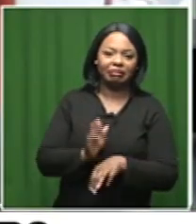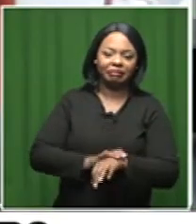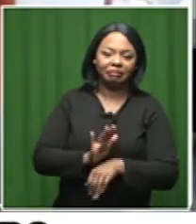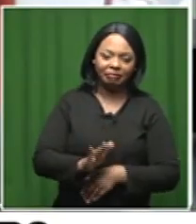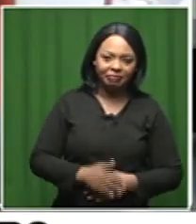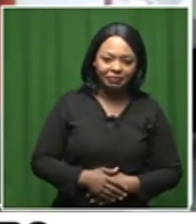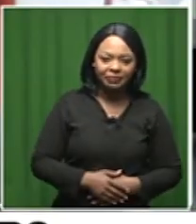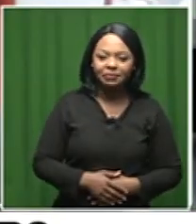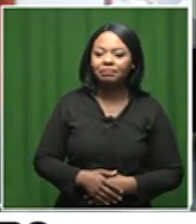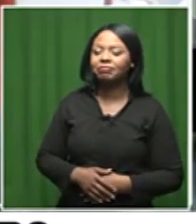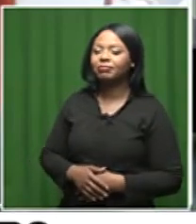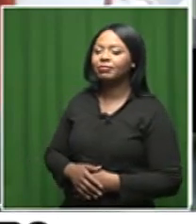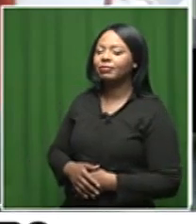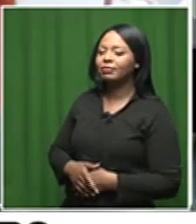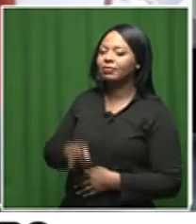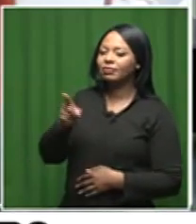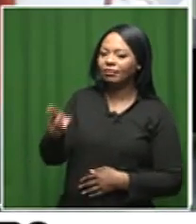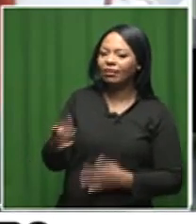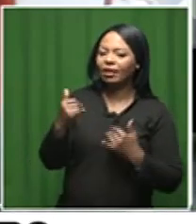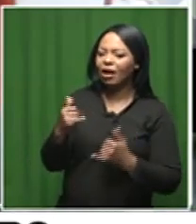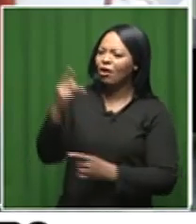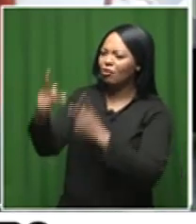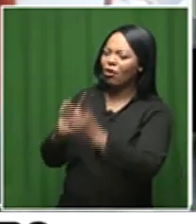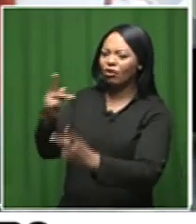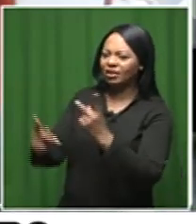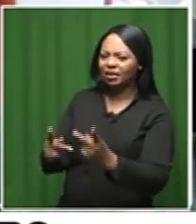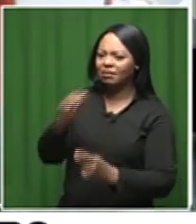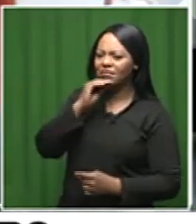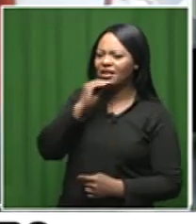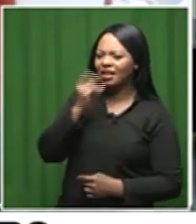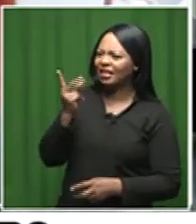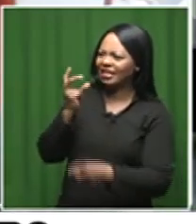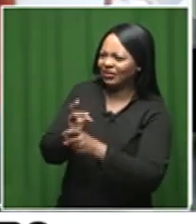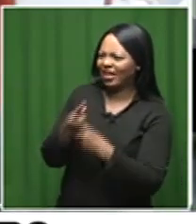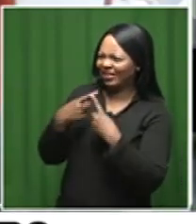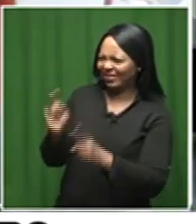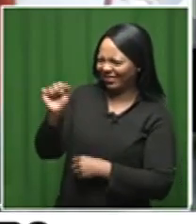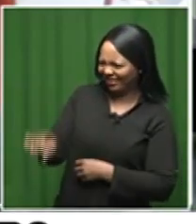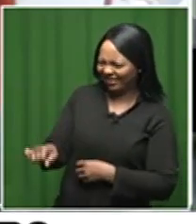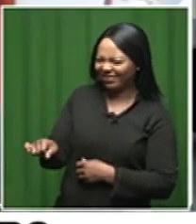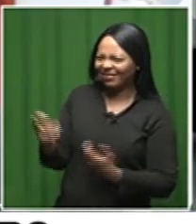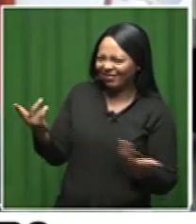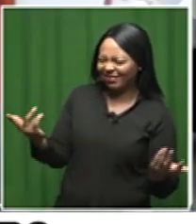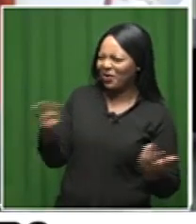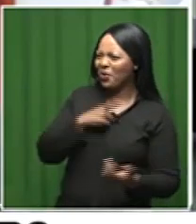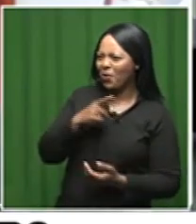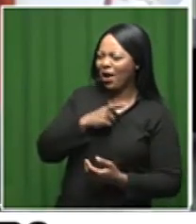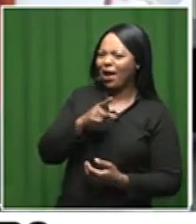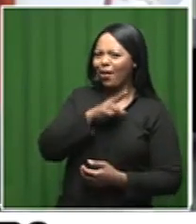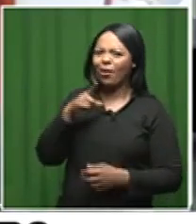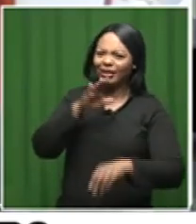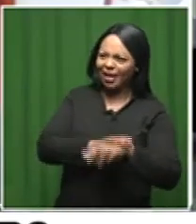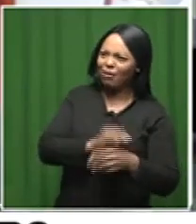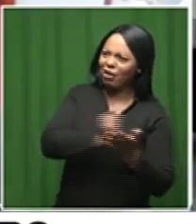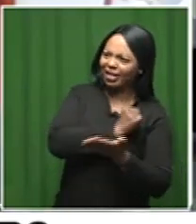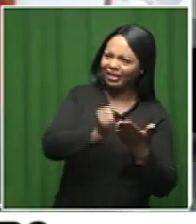Well, look, it seems like this process for you was not one that was very difficult. I mean, the long time between you registering